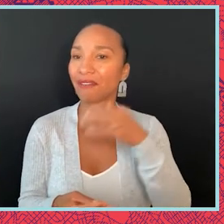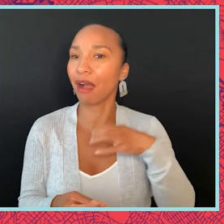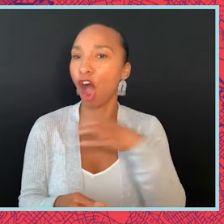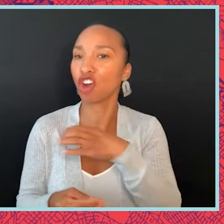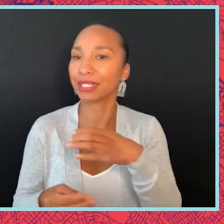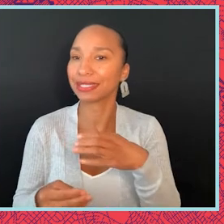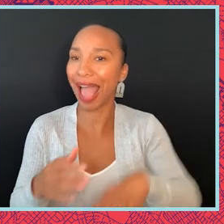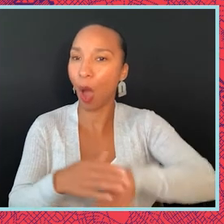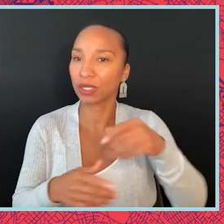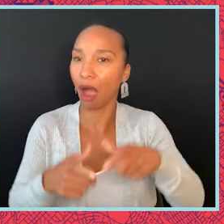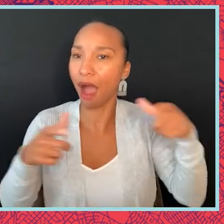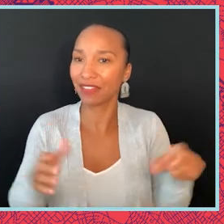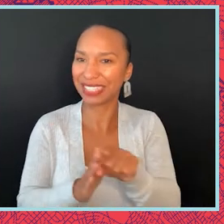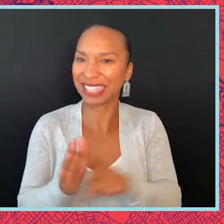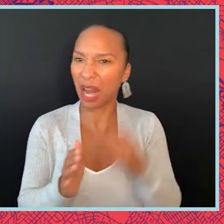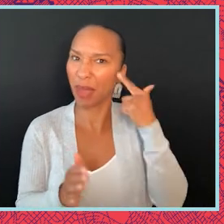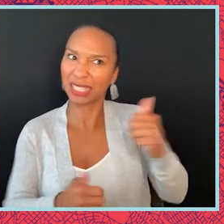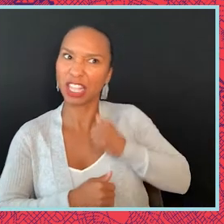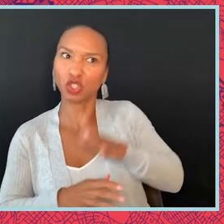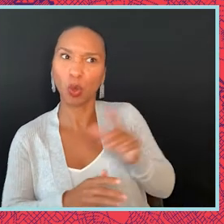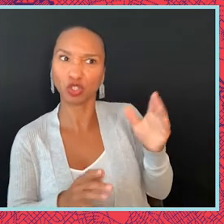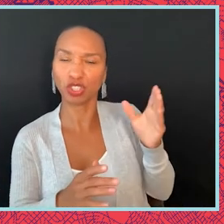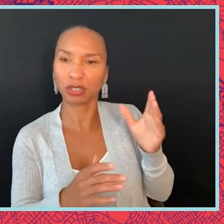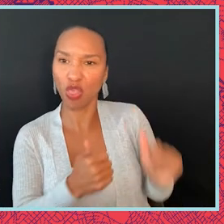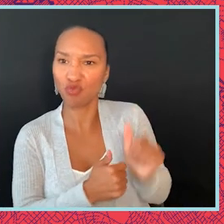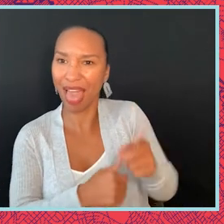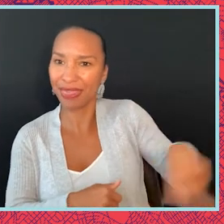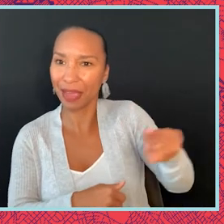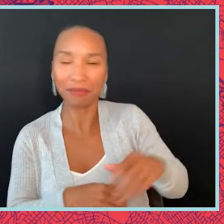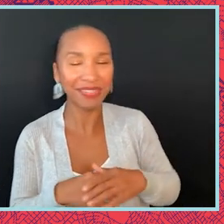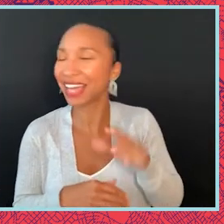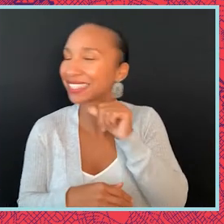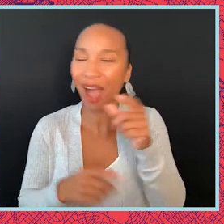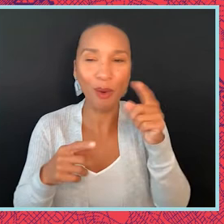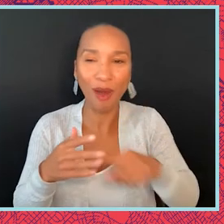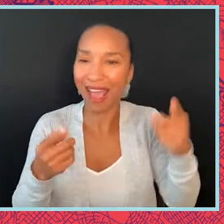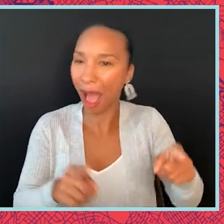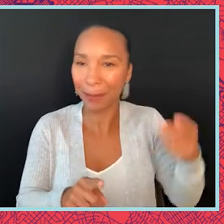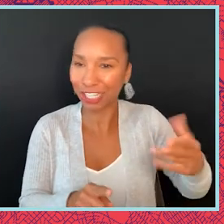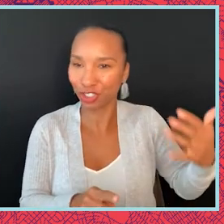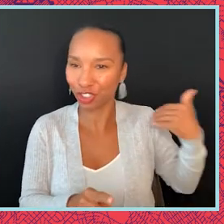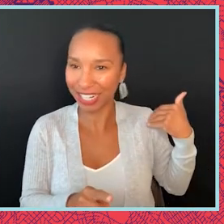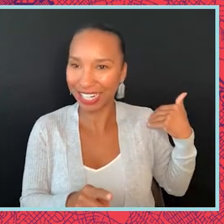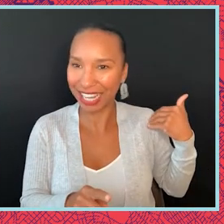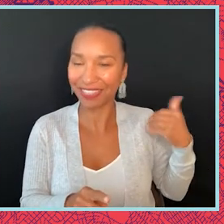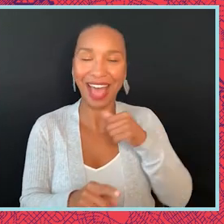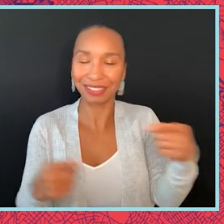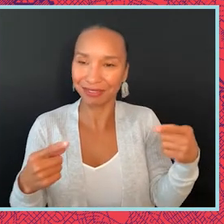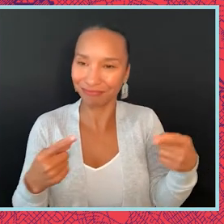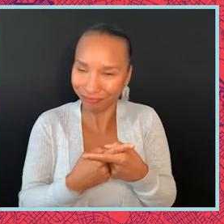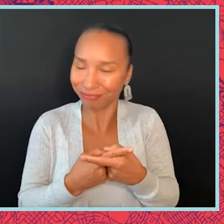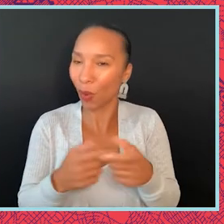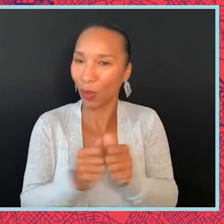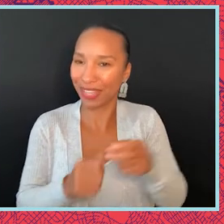of a state, because these soldiers went and threatened members of Congress and the state refused to come and help. And that's simply not what happened. It's not